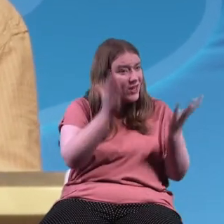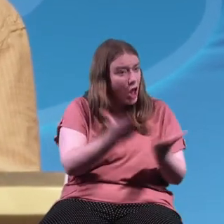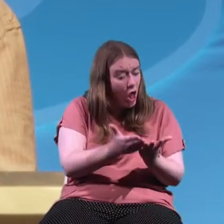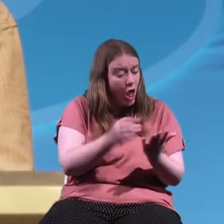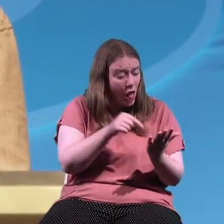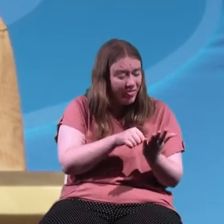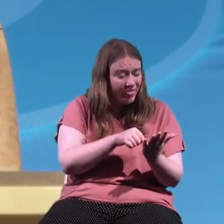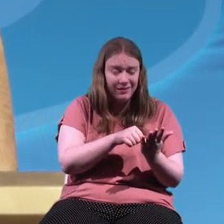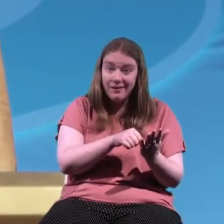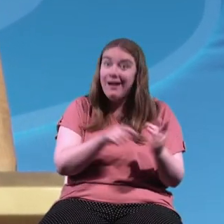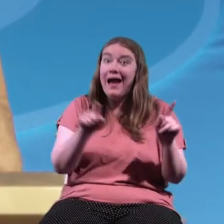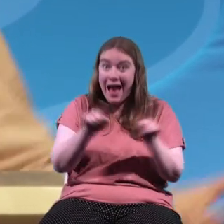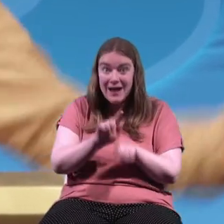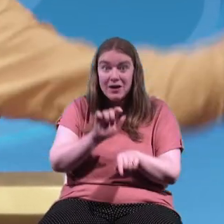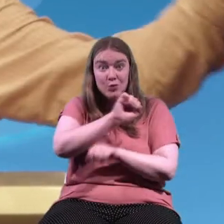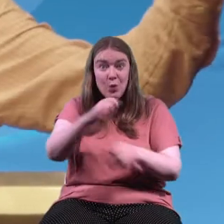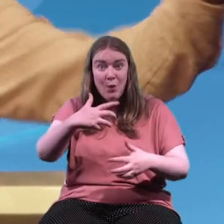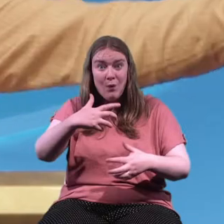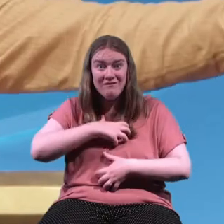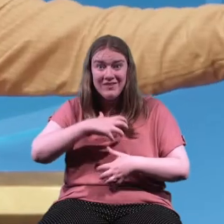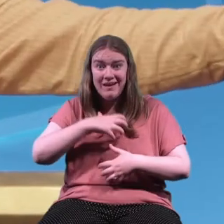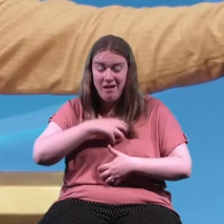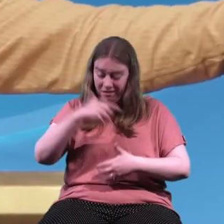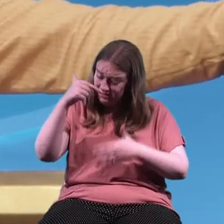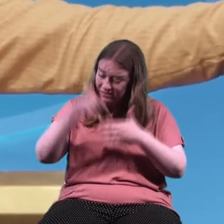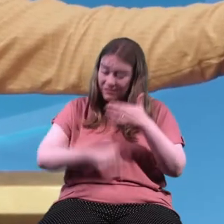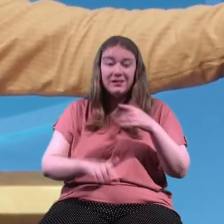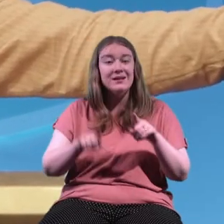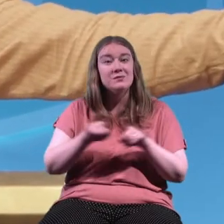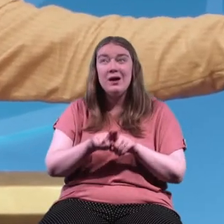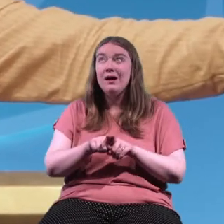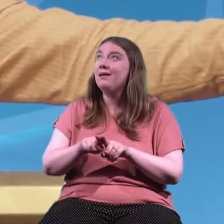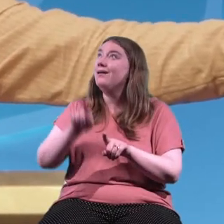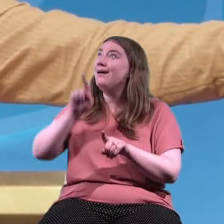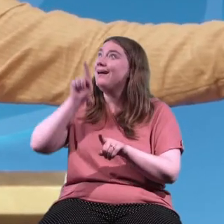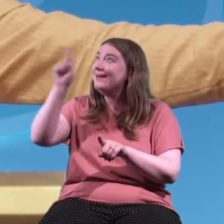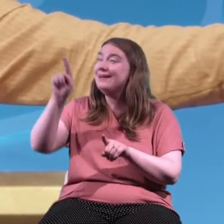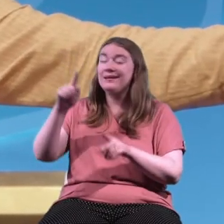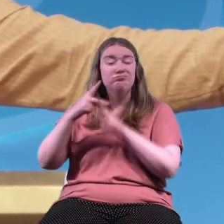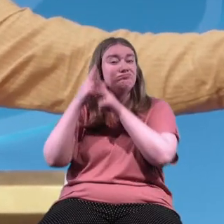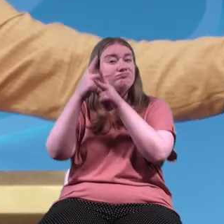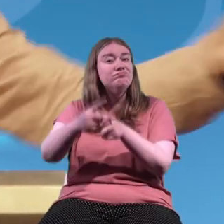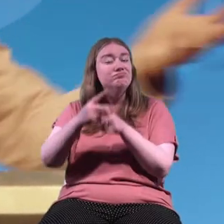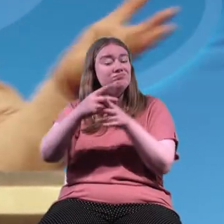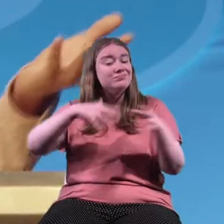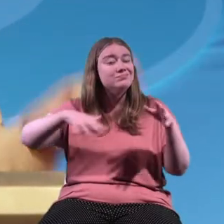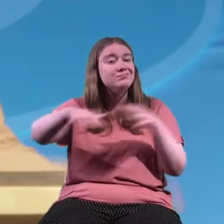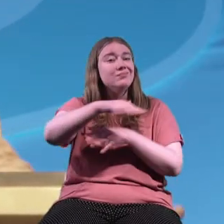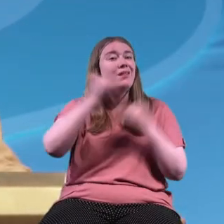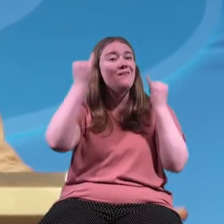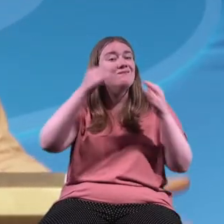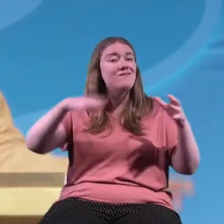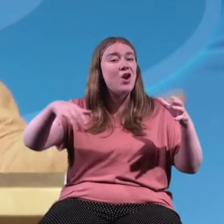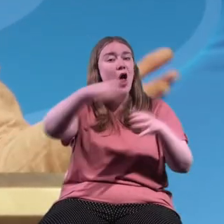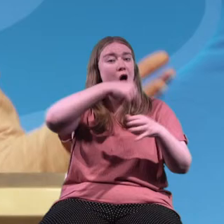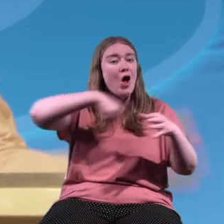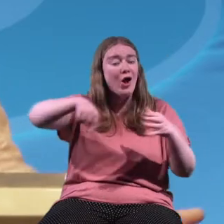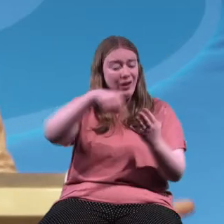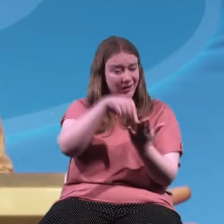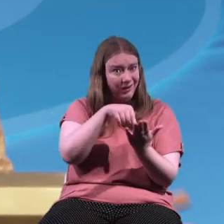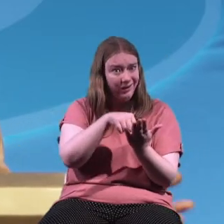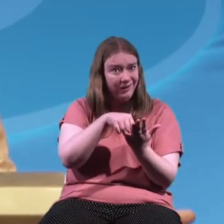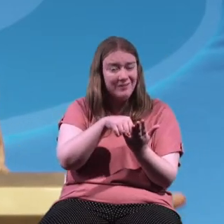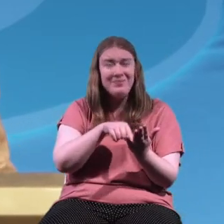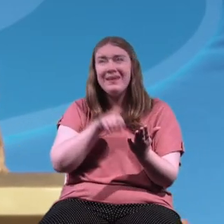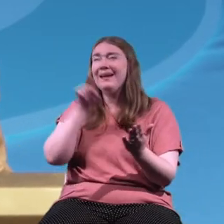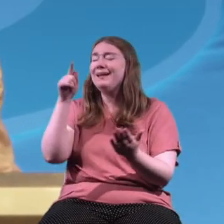your fear. We are the flock under his care, says the psalm, and he cares about